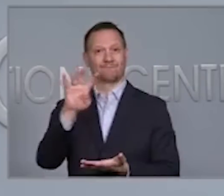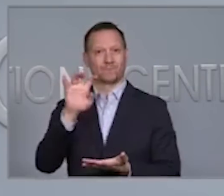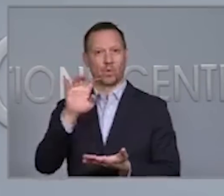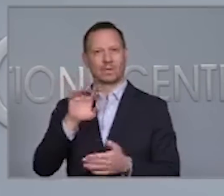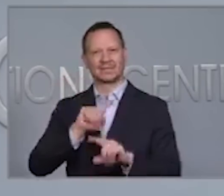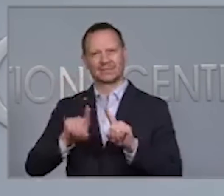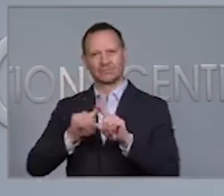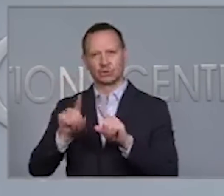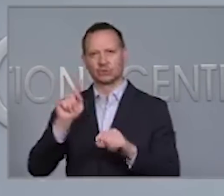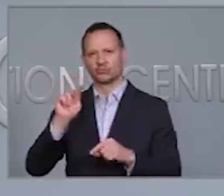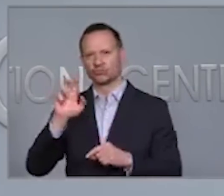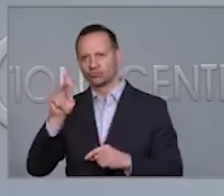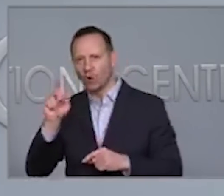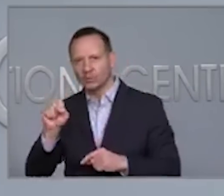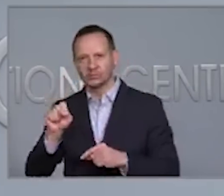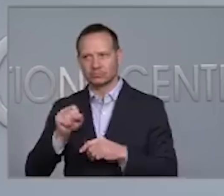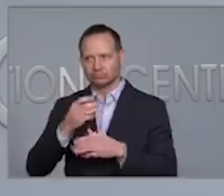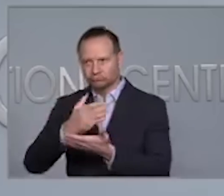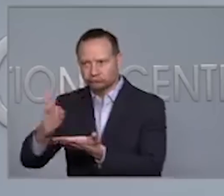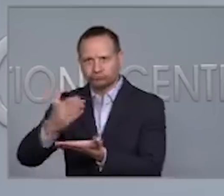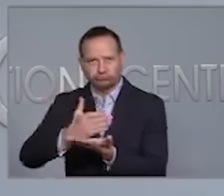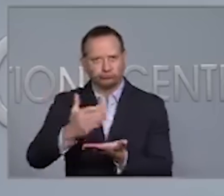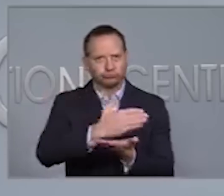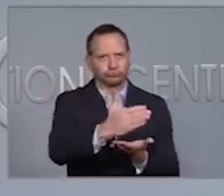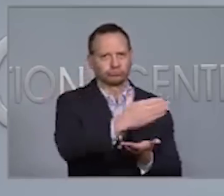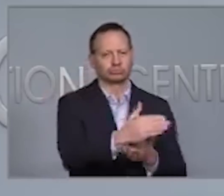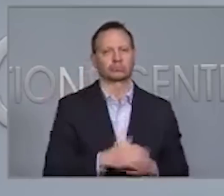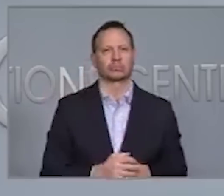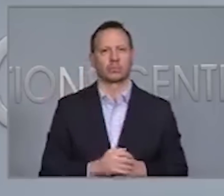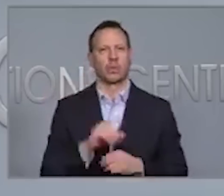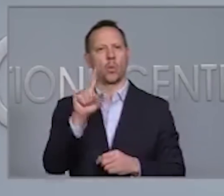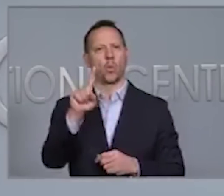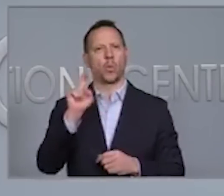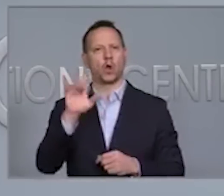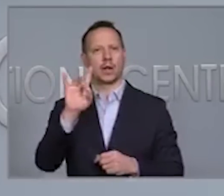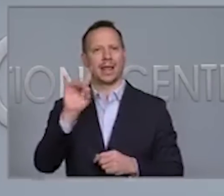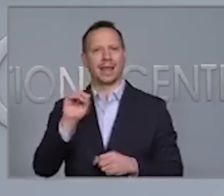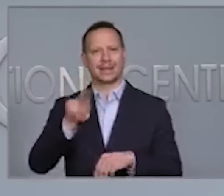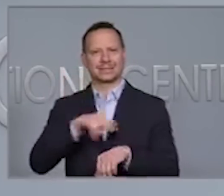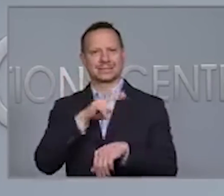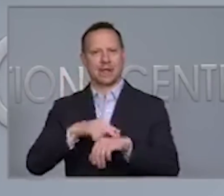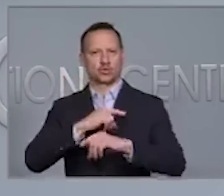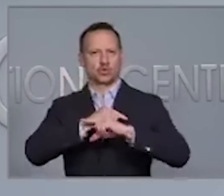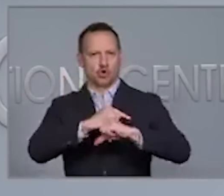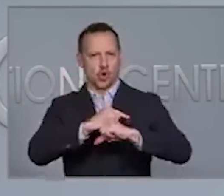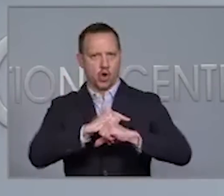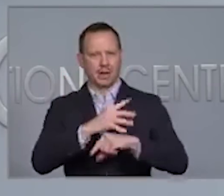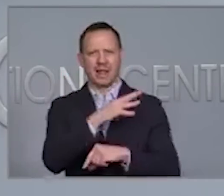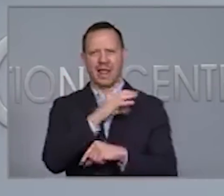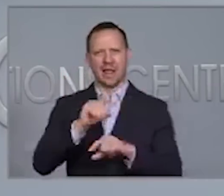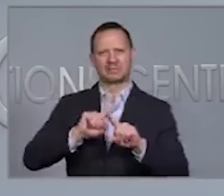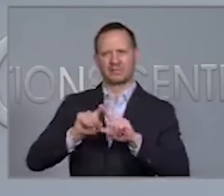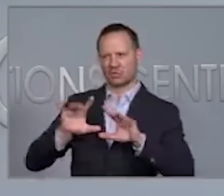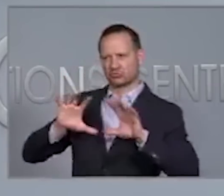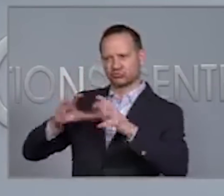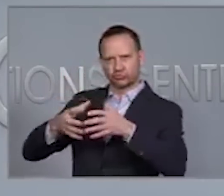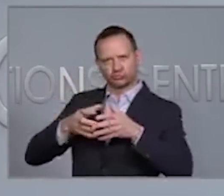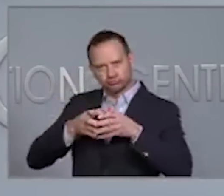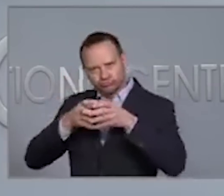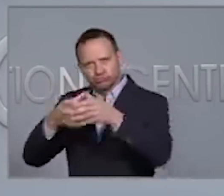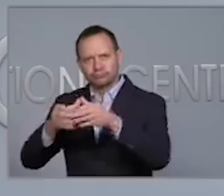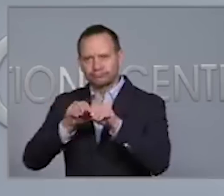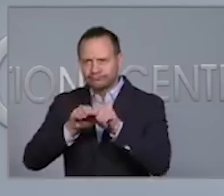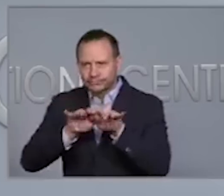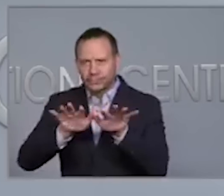roads. More than 180 National Guardsmen and 39 force packages have been activated and dispersed